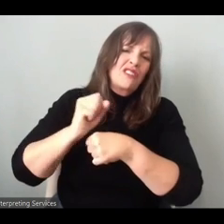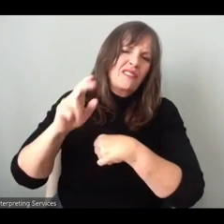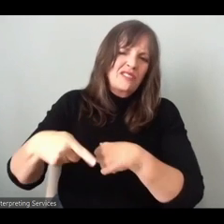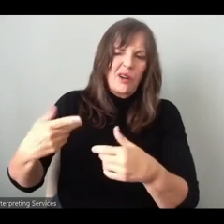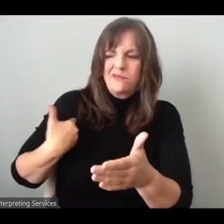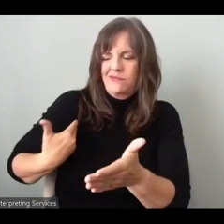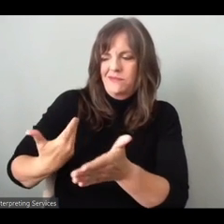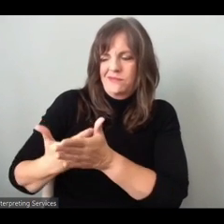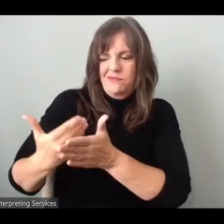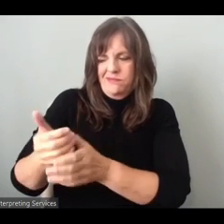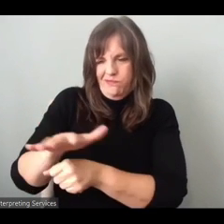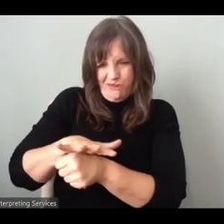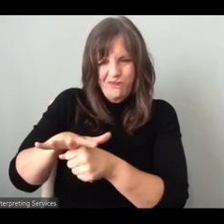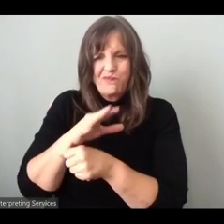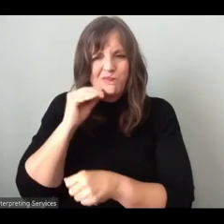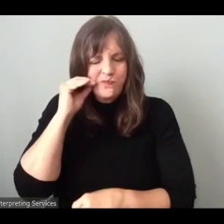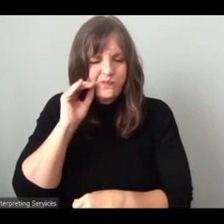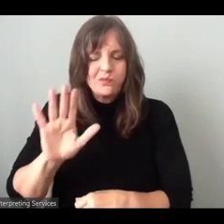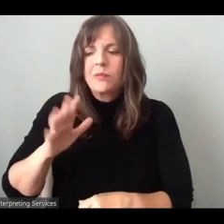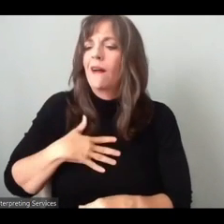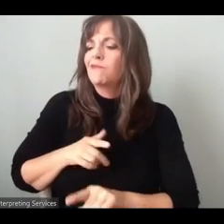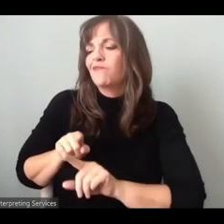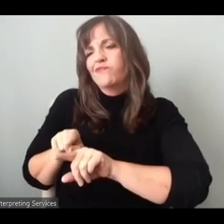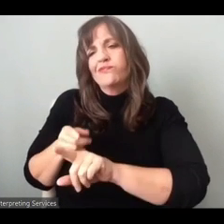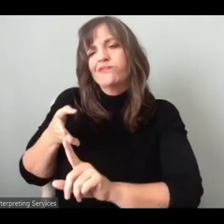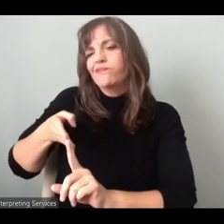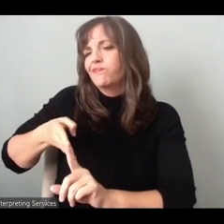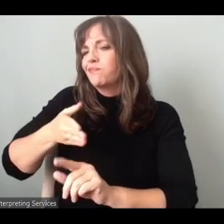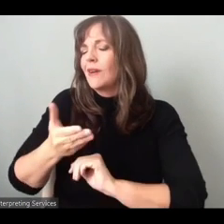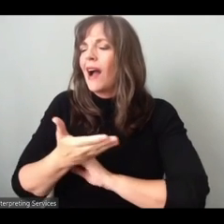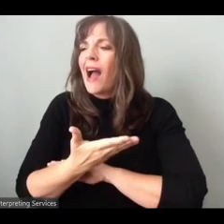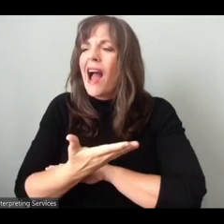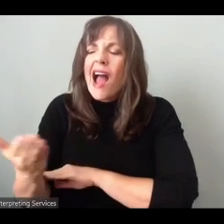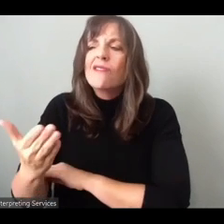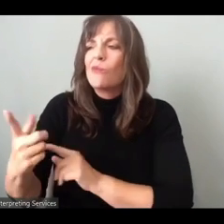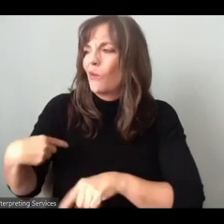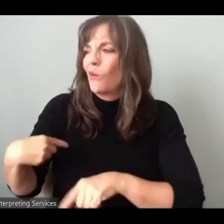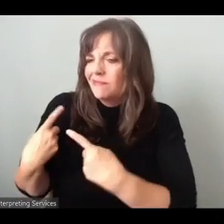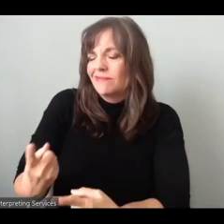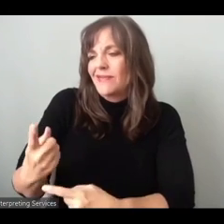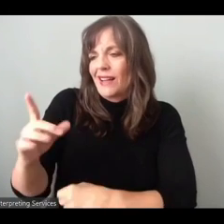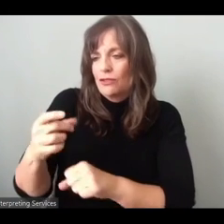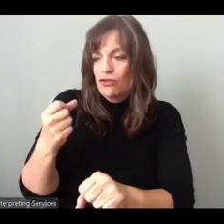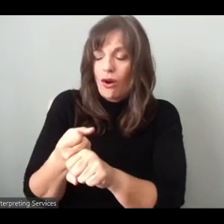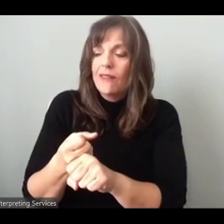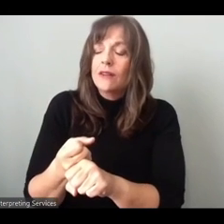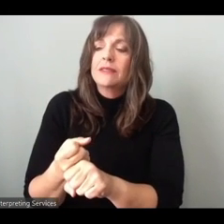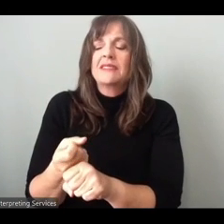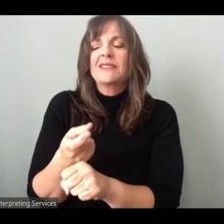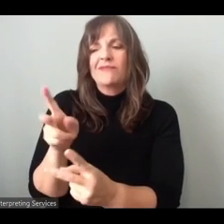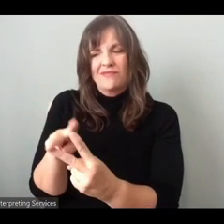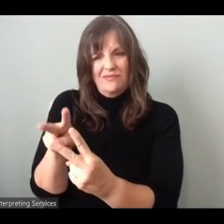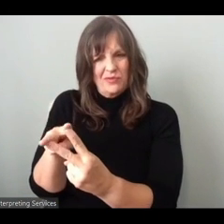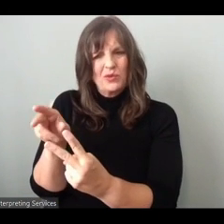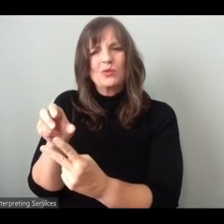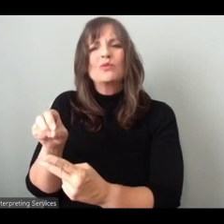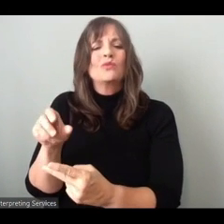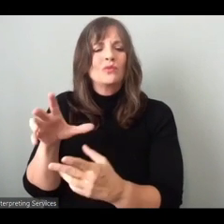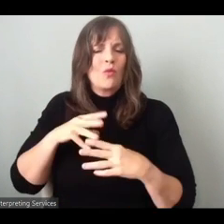my neighborhood that I've gotten to every morning for the last 8 years. And Leona and Luis, who are the owners,